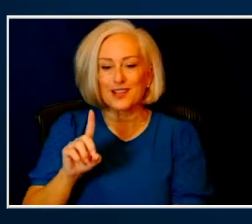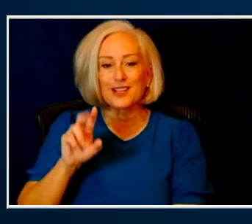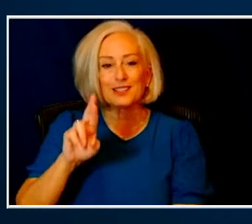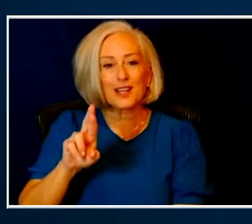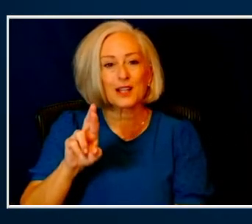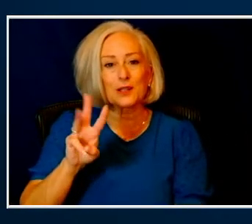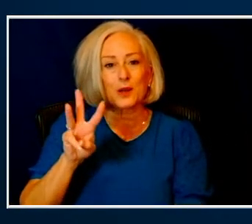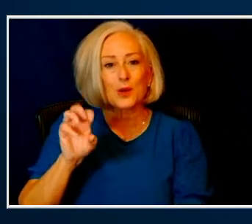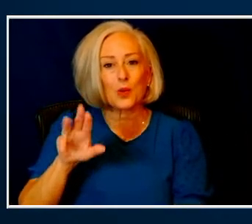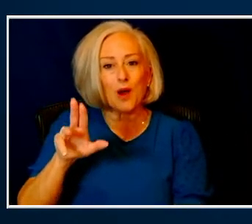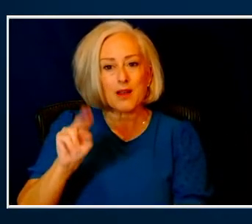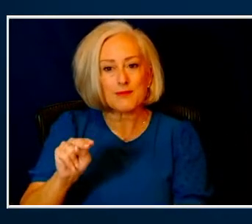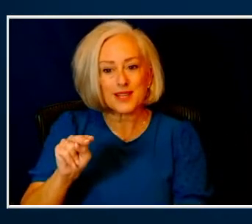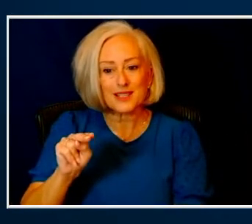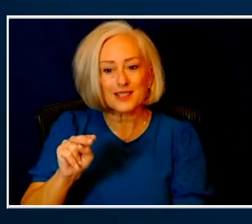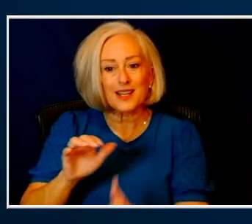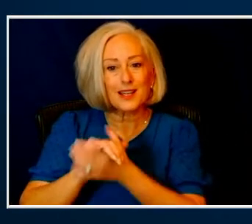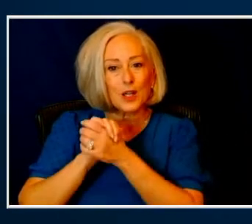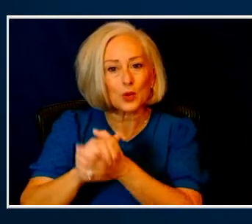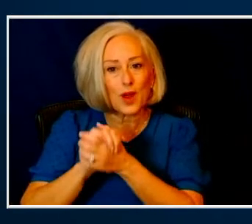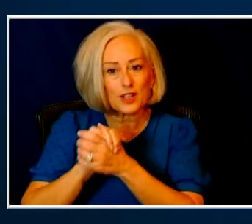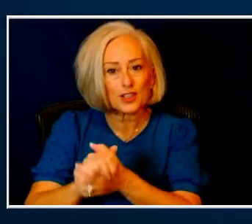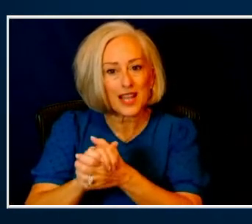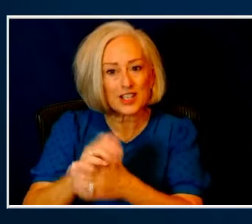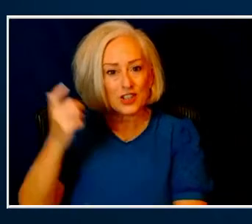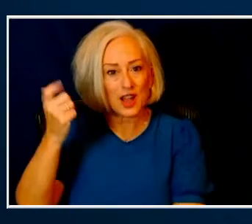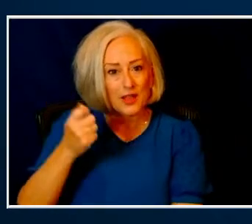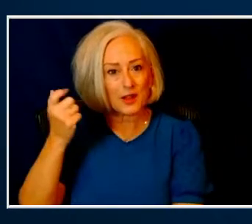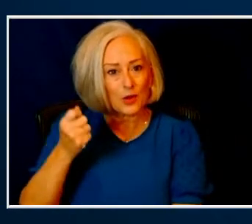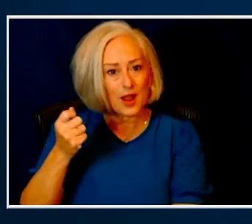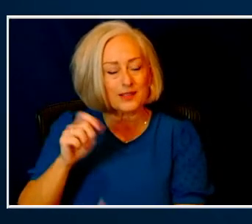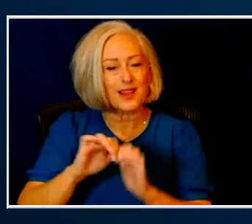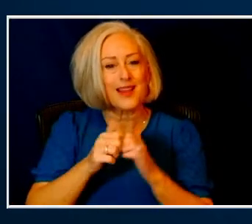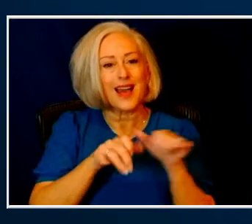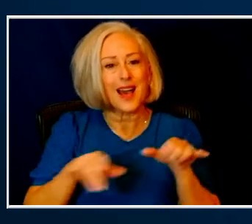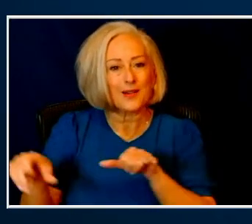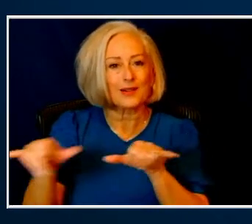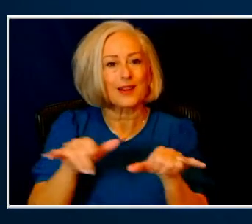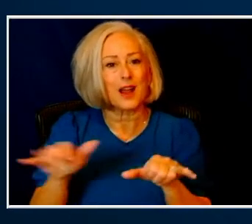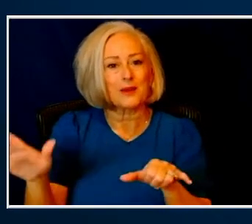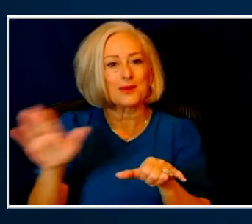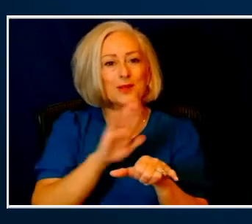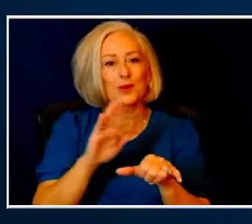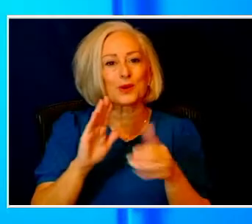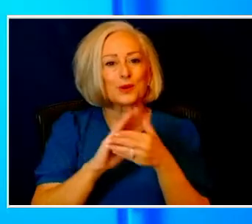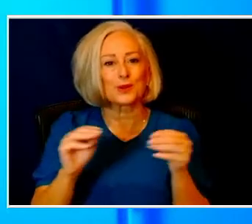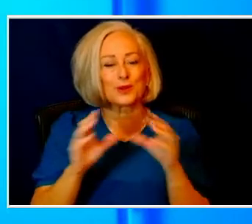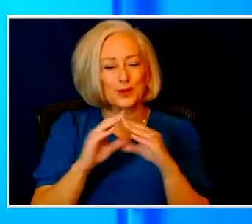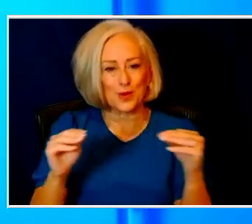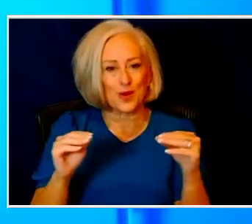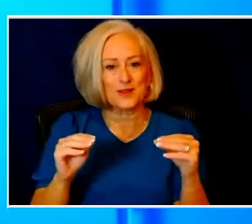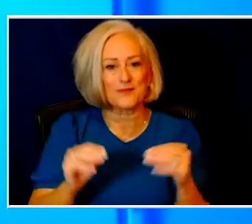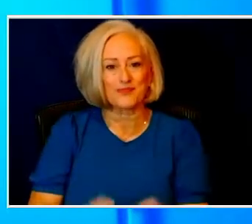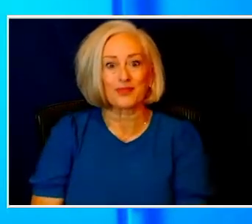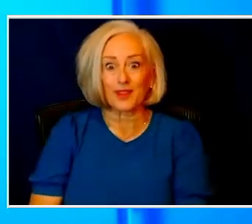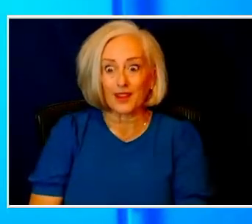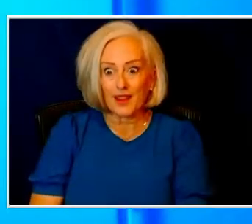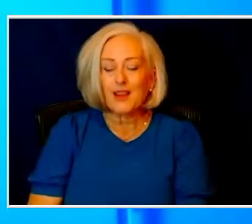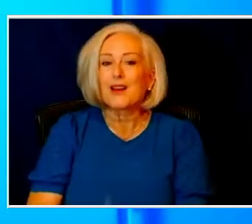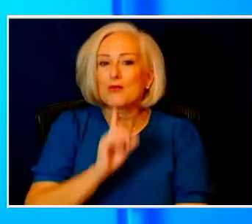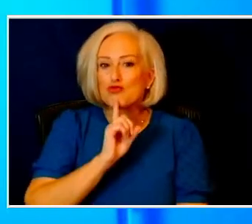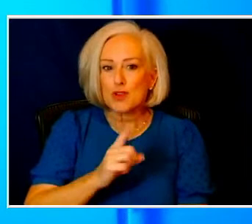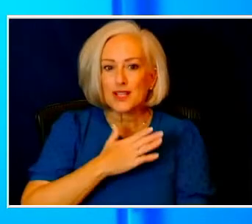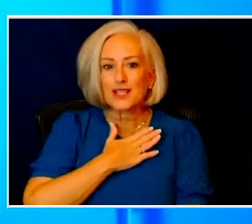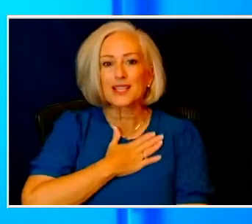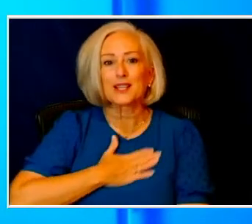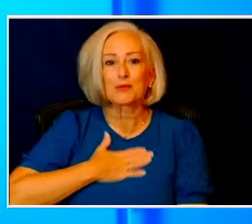grant. How common is Georgia's story? Well, thanks, Steve. I really appreciate the chance to help talk a little bit about some of our